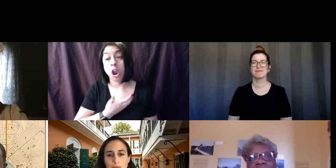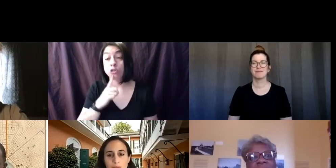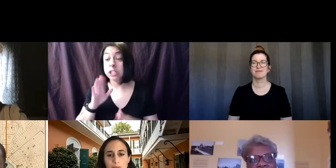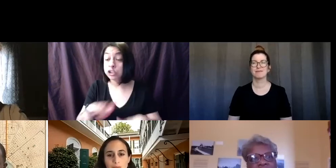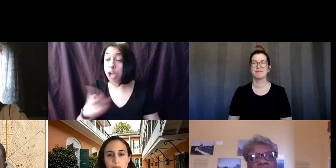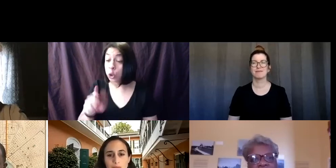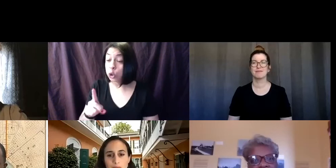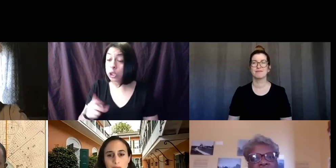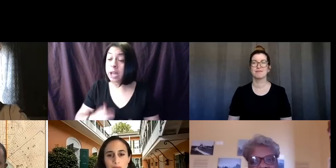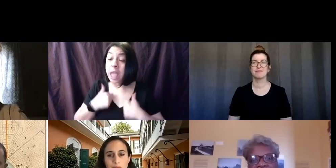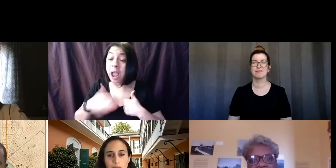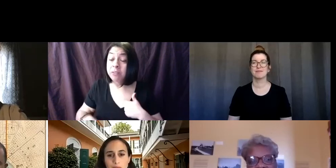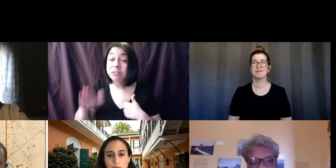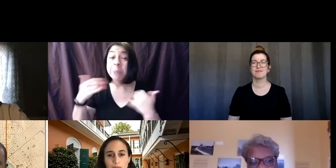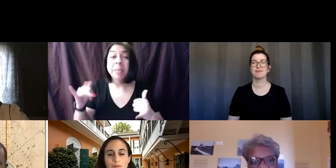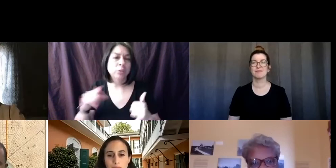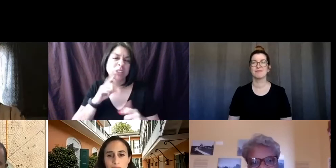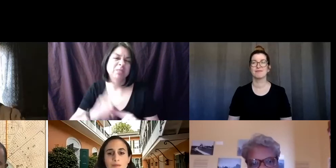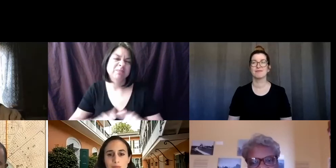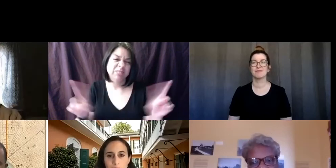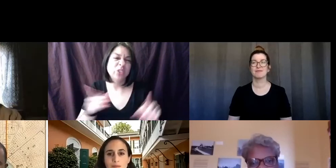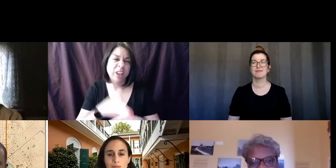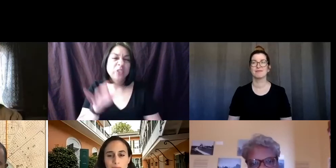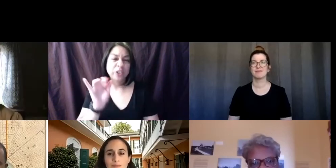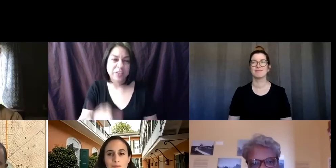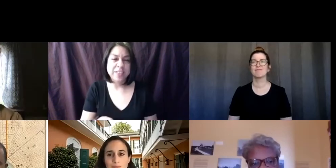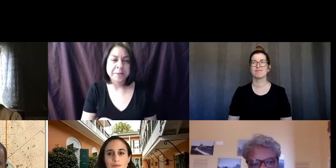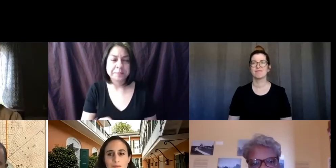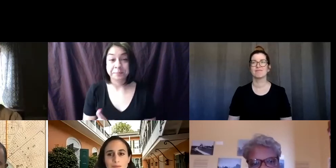life, it was quite different after that. It was quite different.